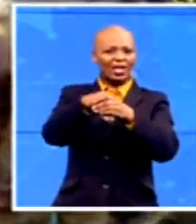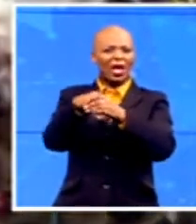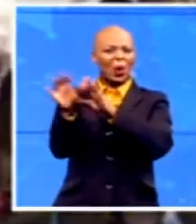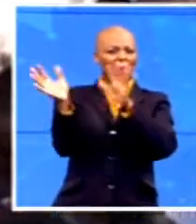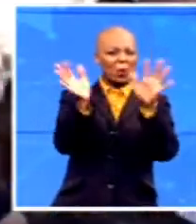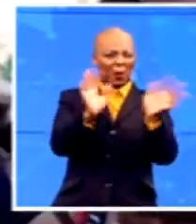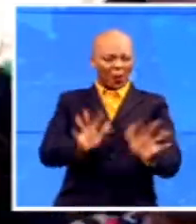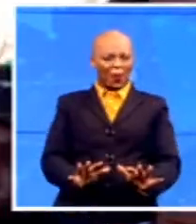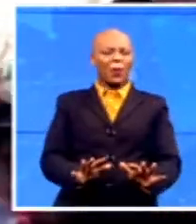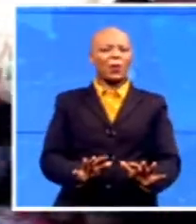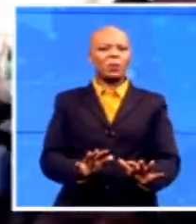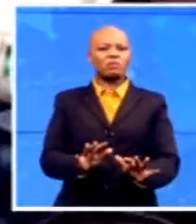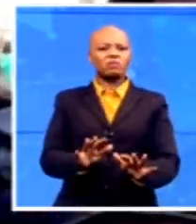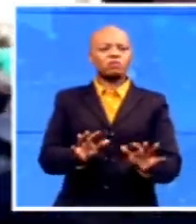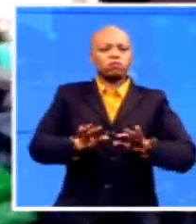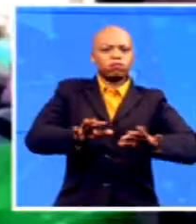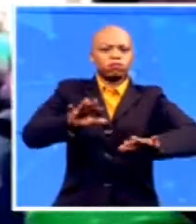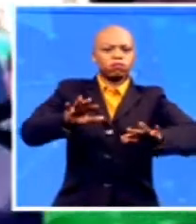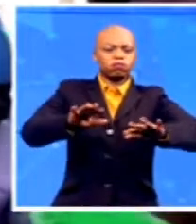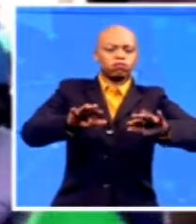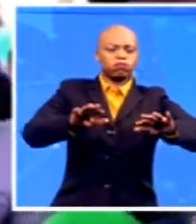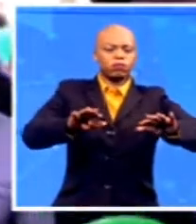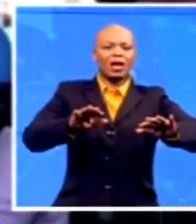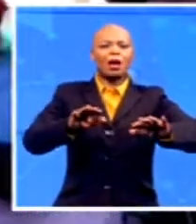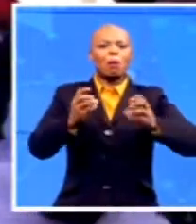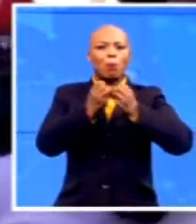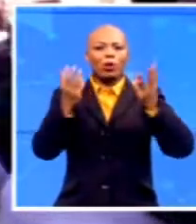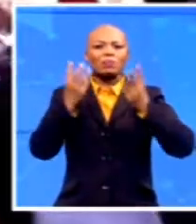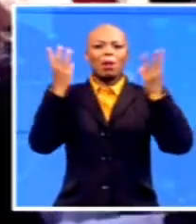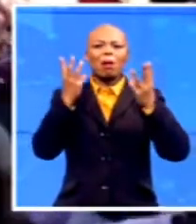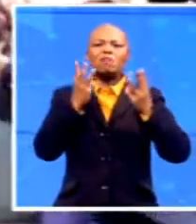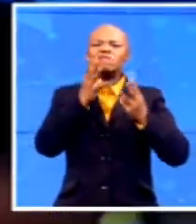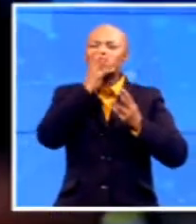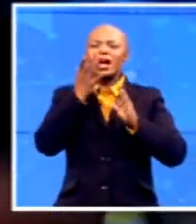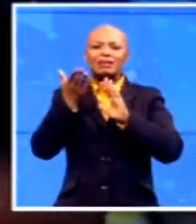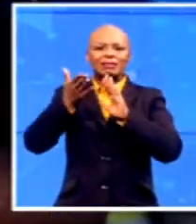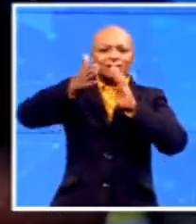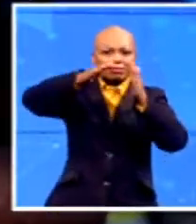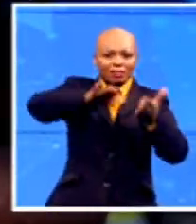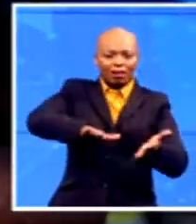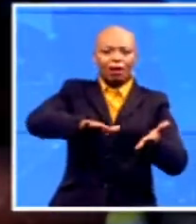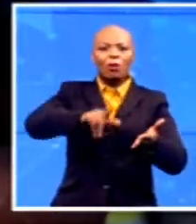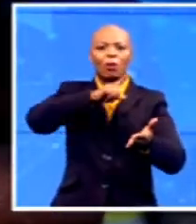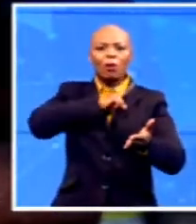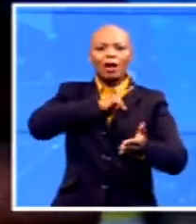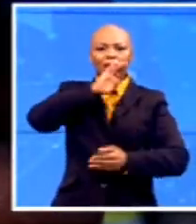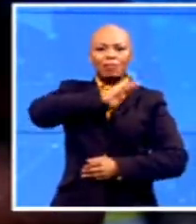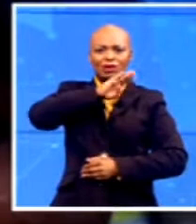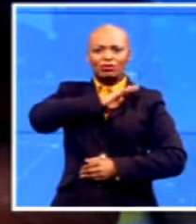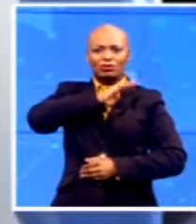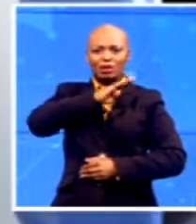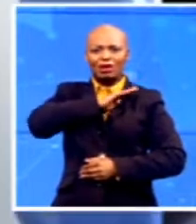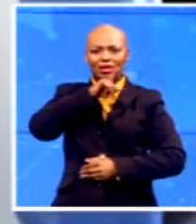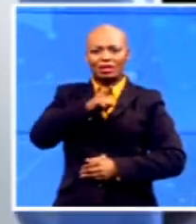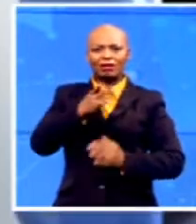close to half of the population of 11 million, requiring humanitarian aid this year alone. Gang